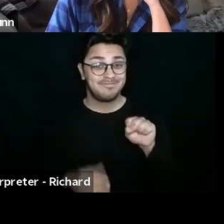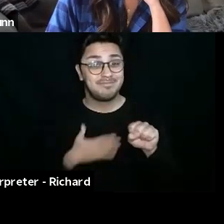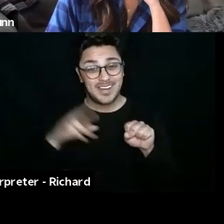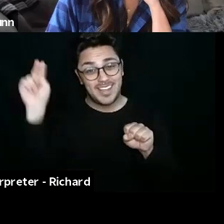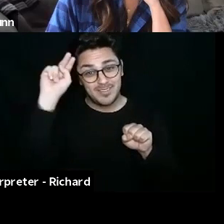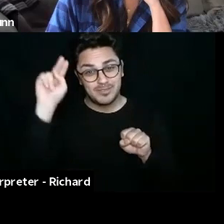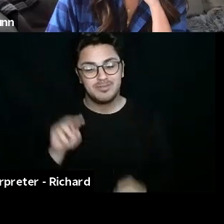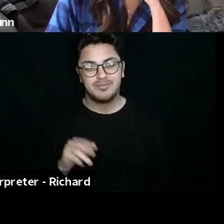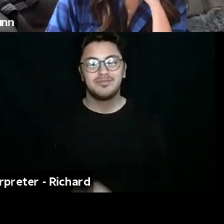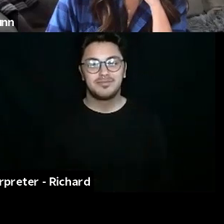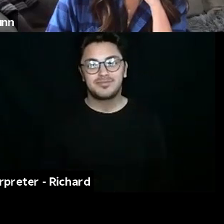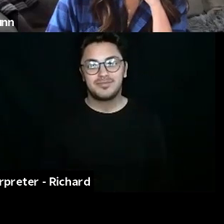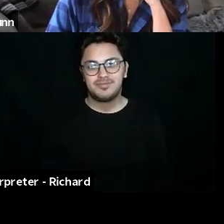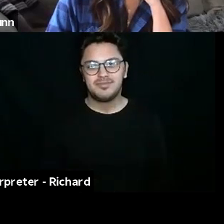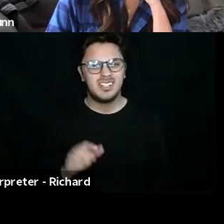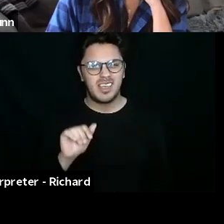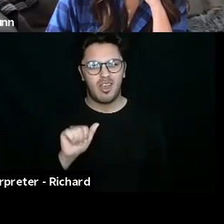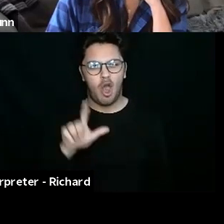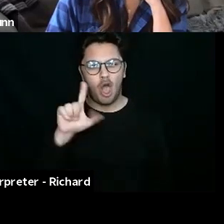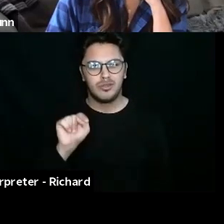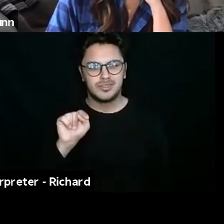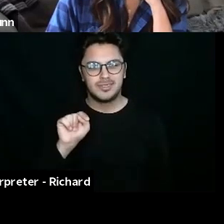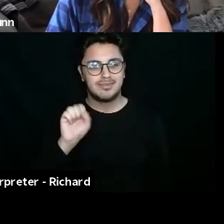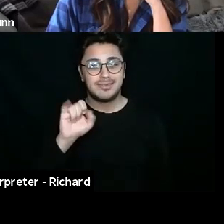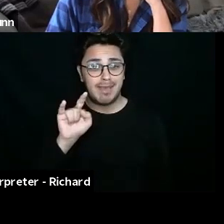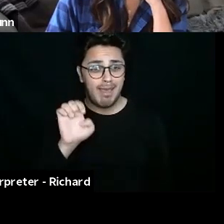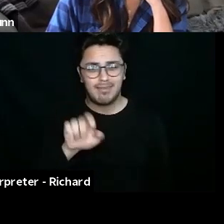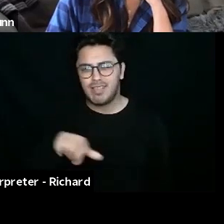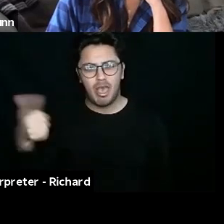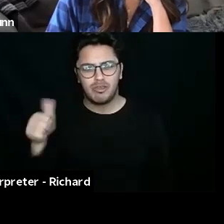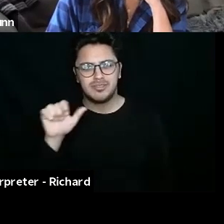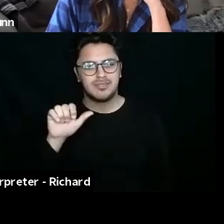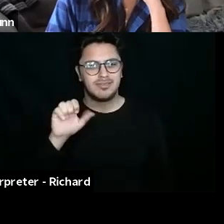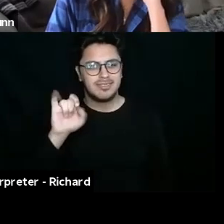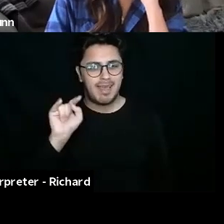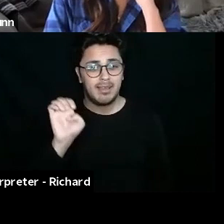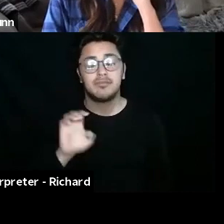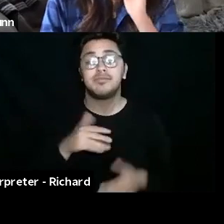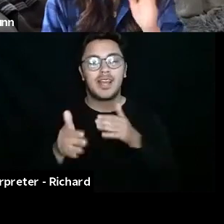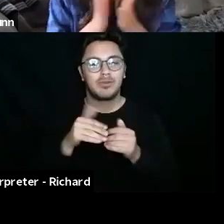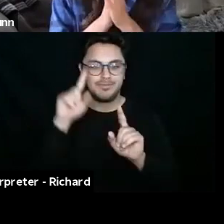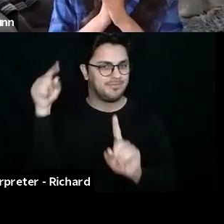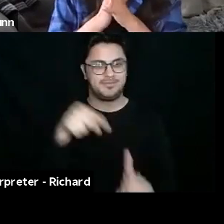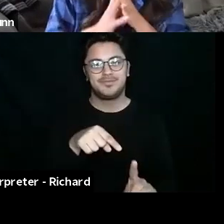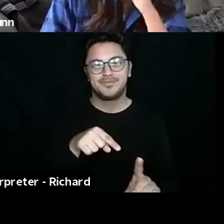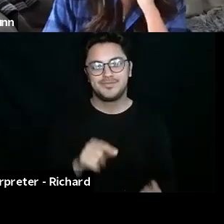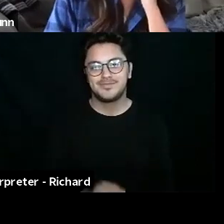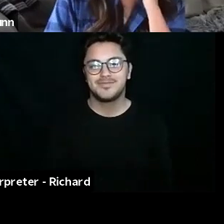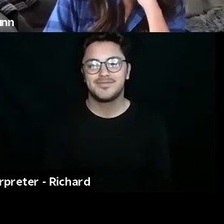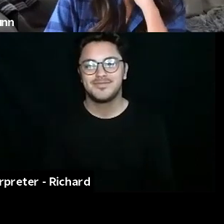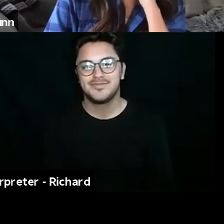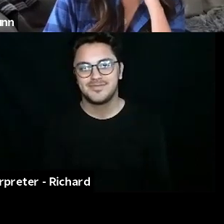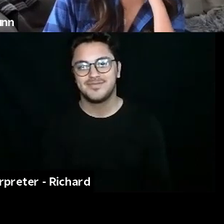at the alternate site right now in Arizona, but he was in the taxi squad. Okay. Anyway, I digress. I love to brag about him. I know. We're